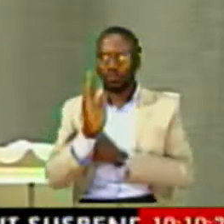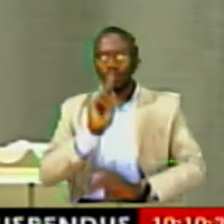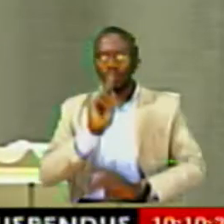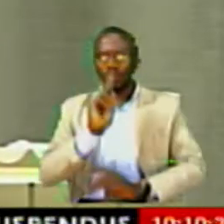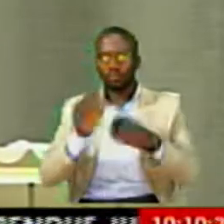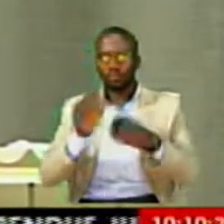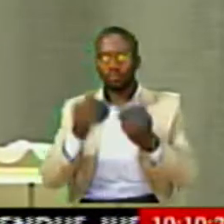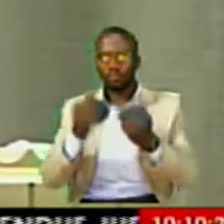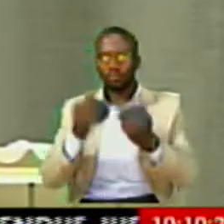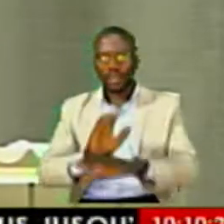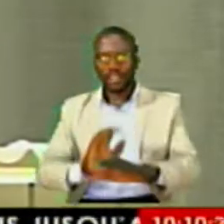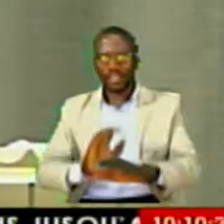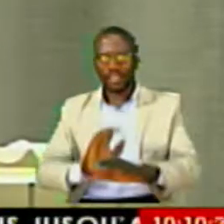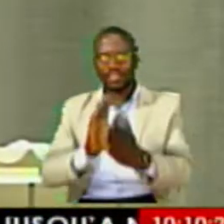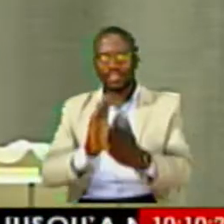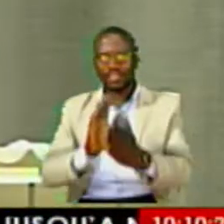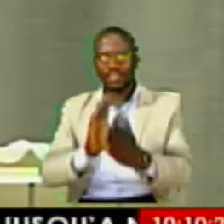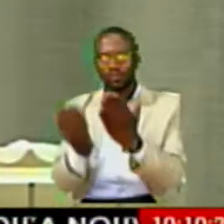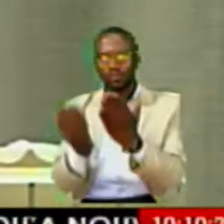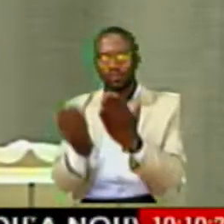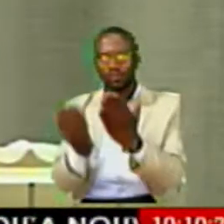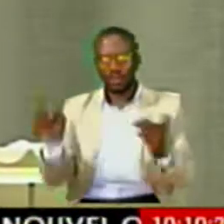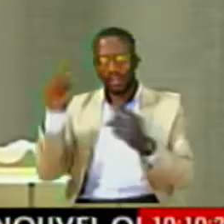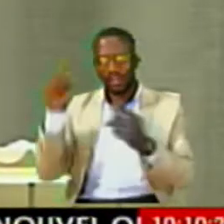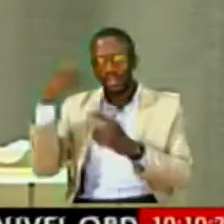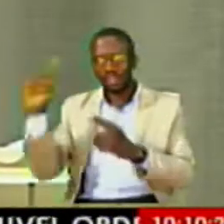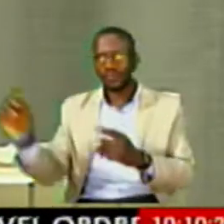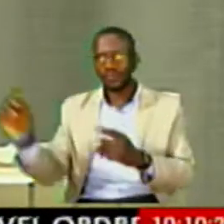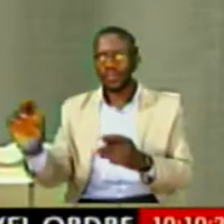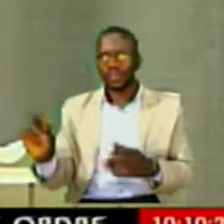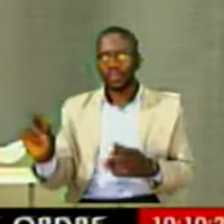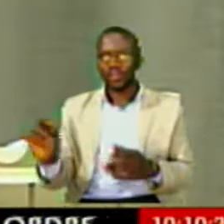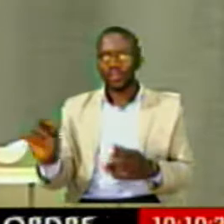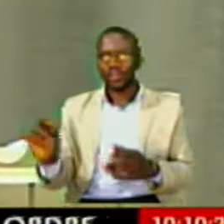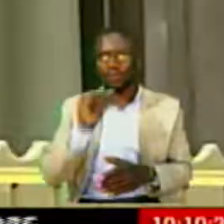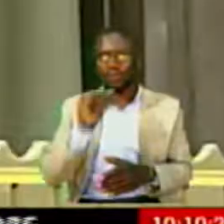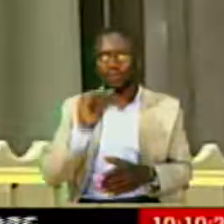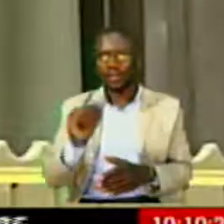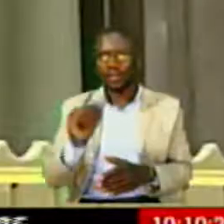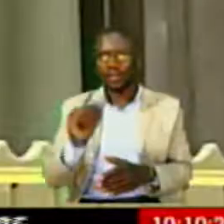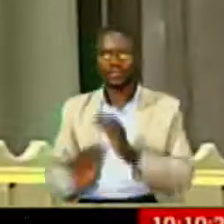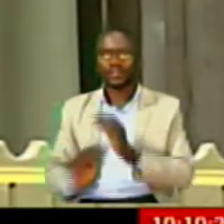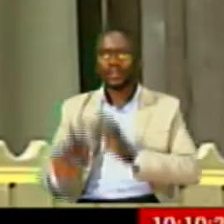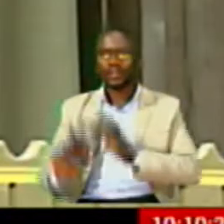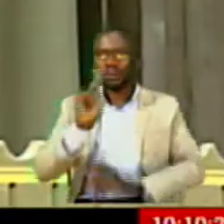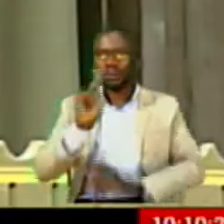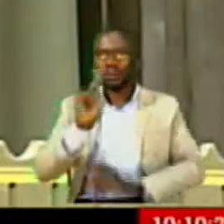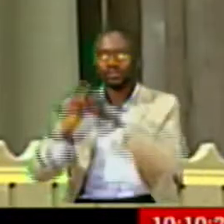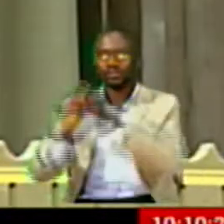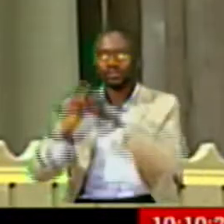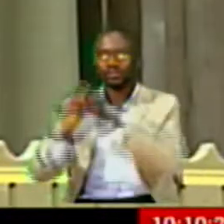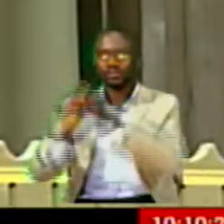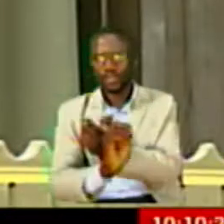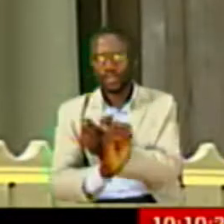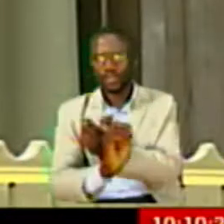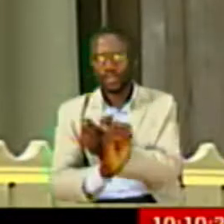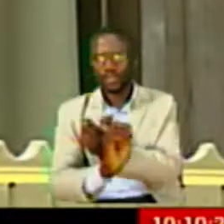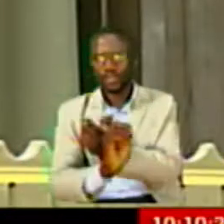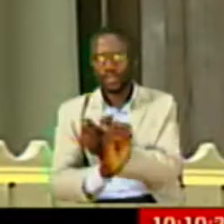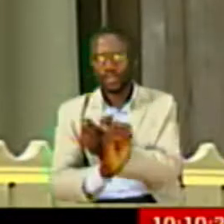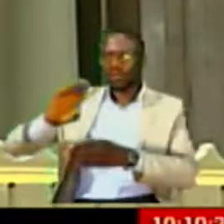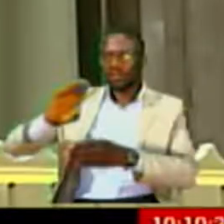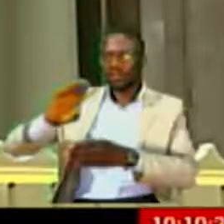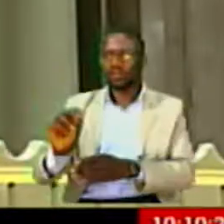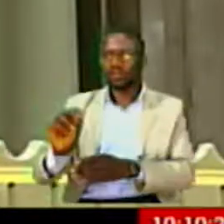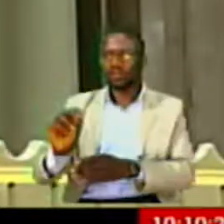dessein. According to his purpose. Non parce que ce sont, si ce sont joints à l'église. Not those who have just joined the church. Mais ceux qui sont,